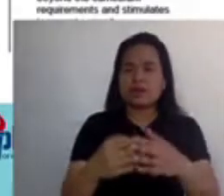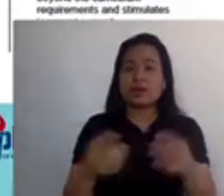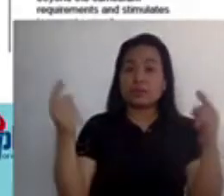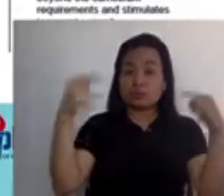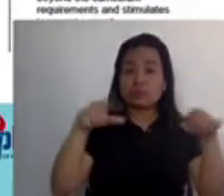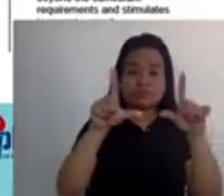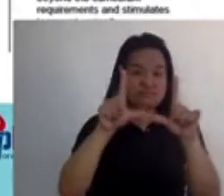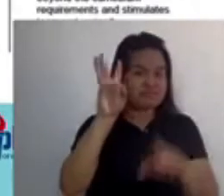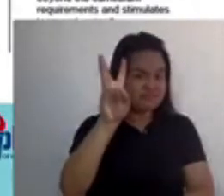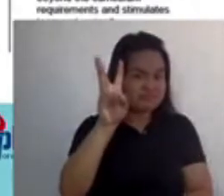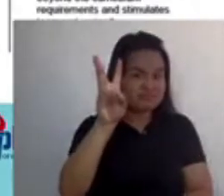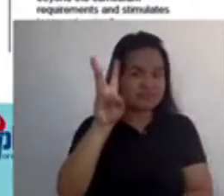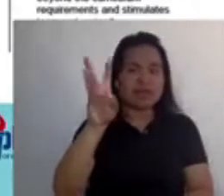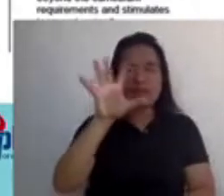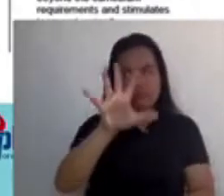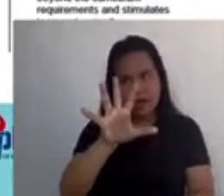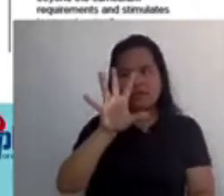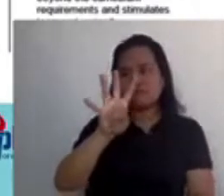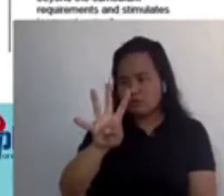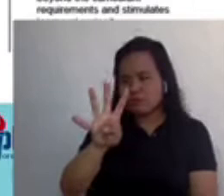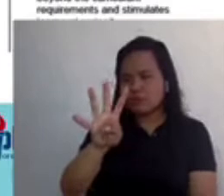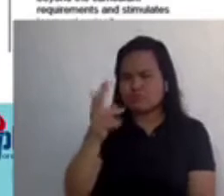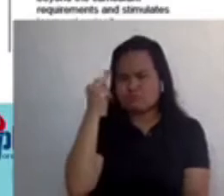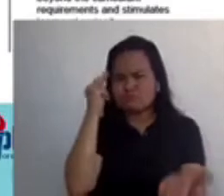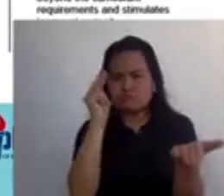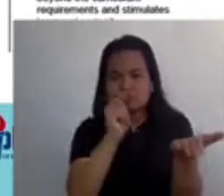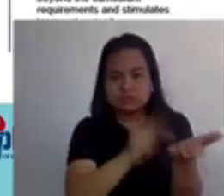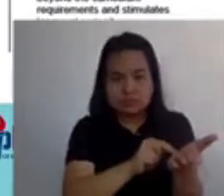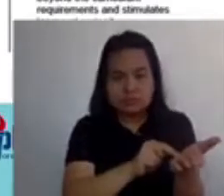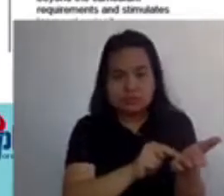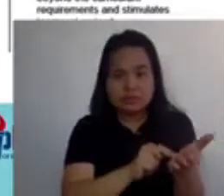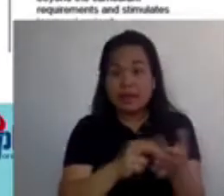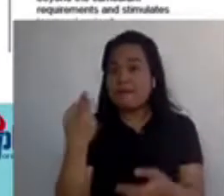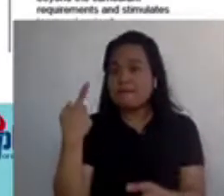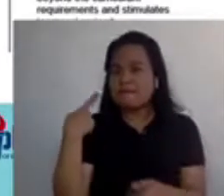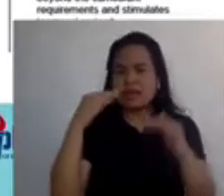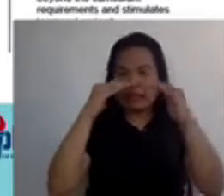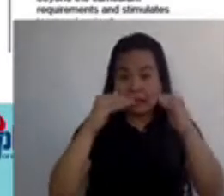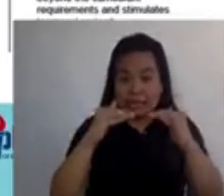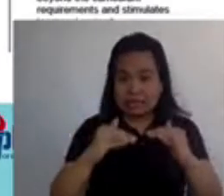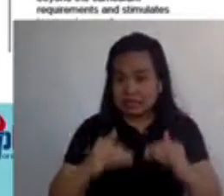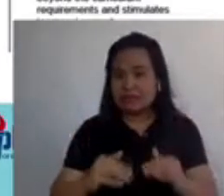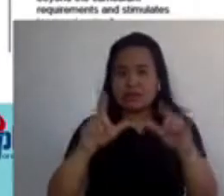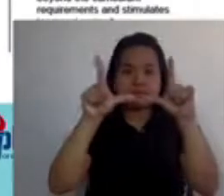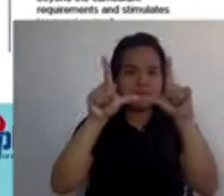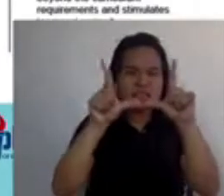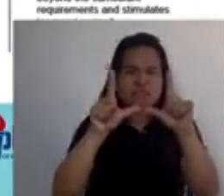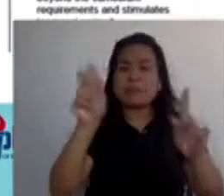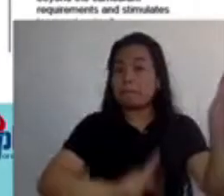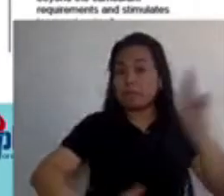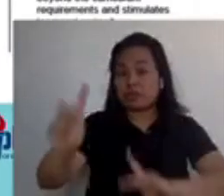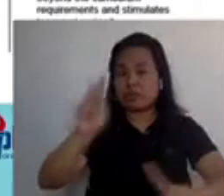5, and 4, you will notice that there are also decreasing levels of performance. So depending on the